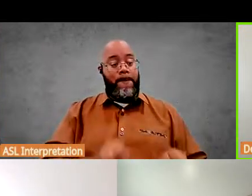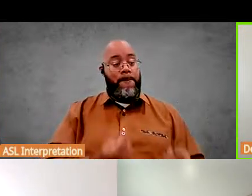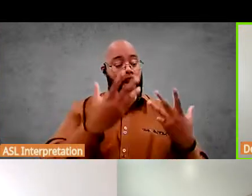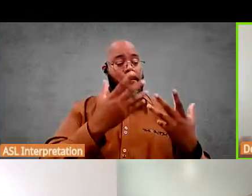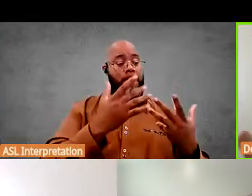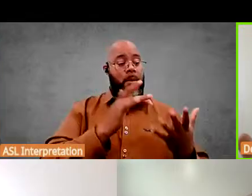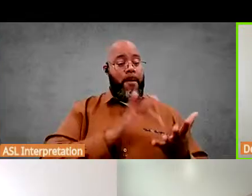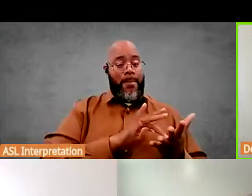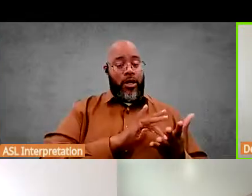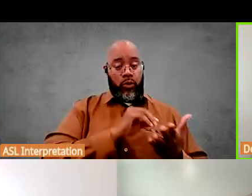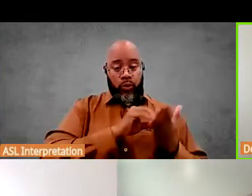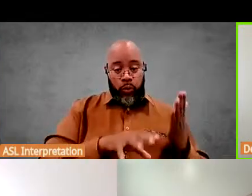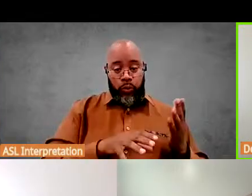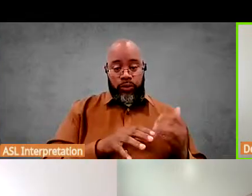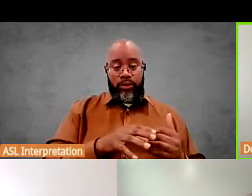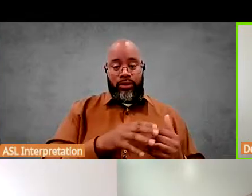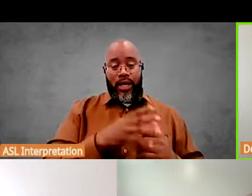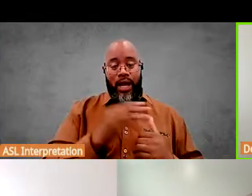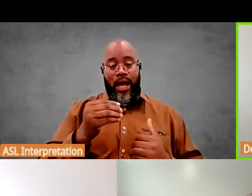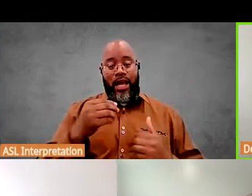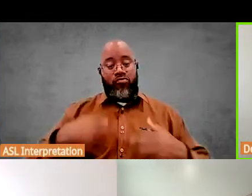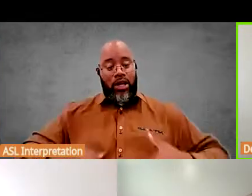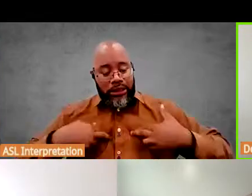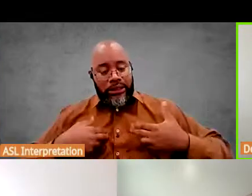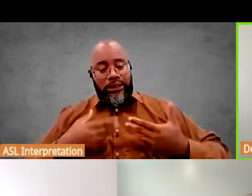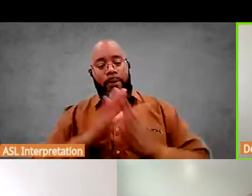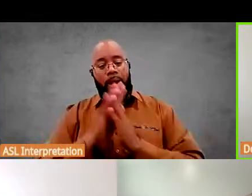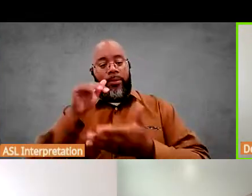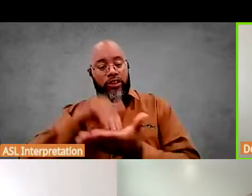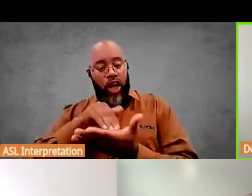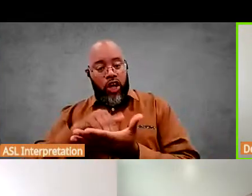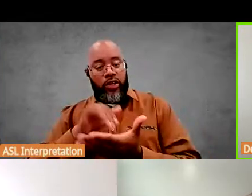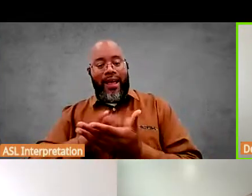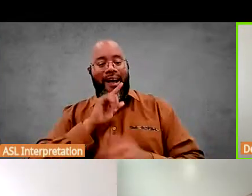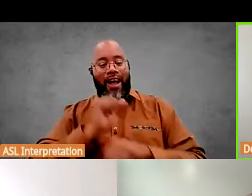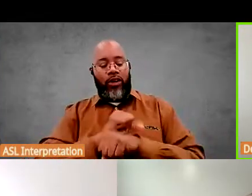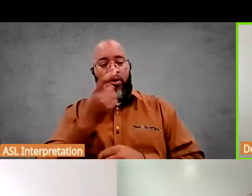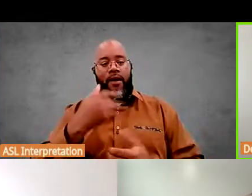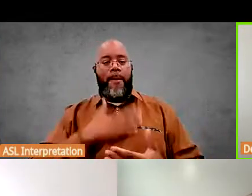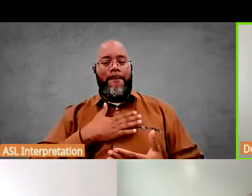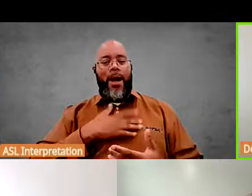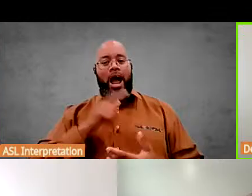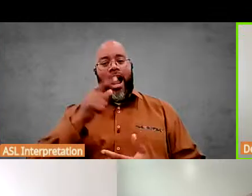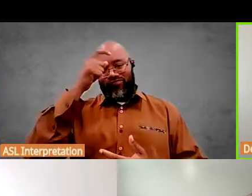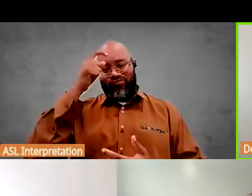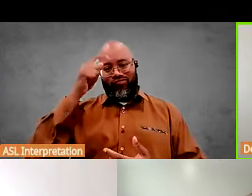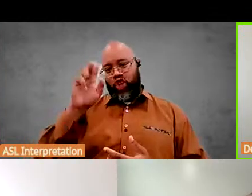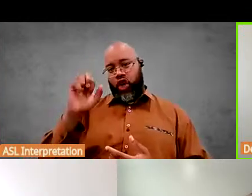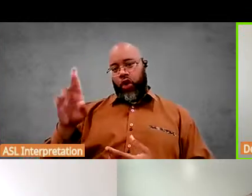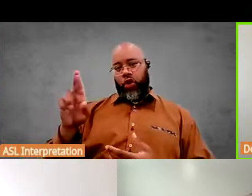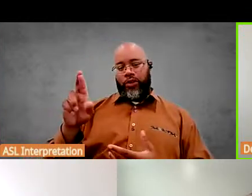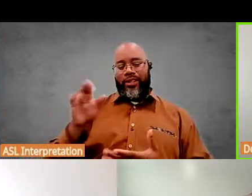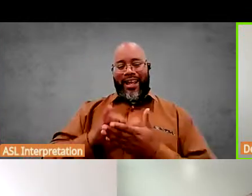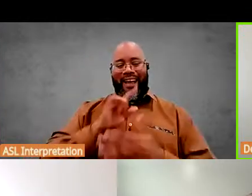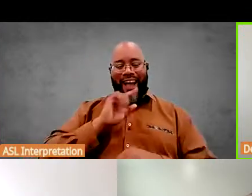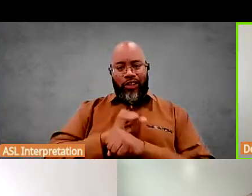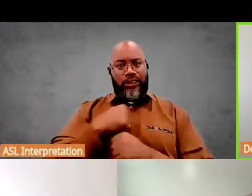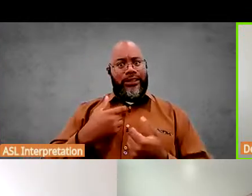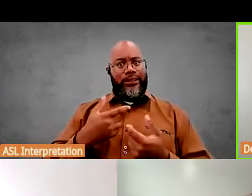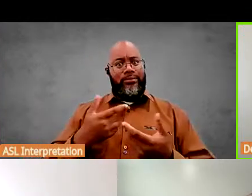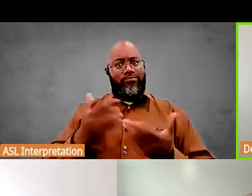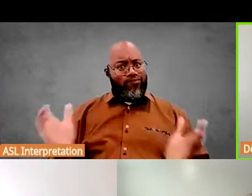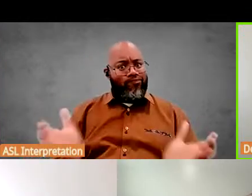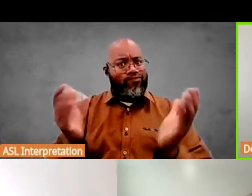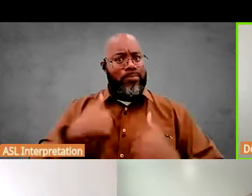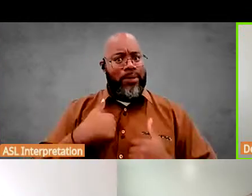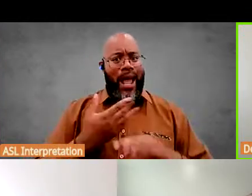students end up being in residency and becoming doctors. That was actually one of my triggers. And that actually prompted me. And